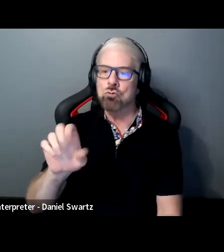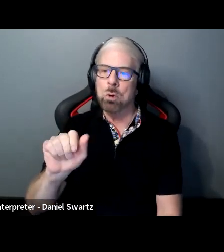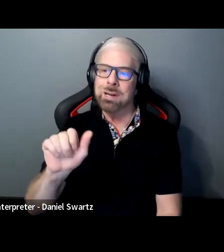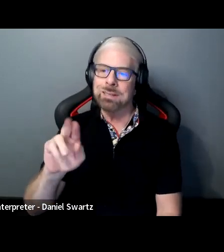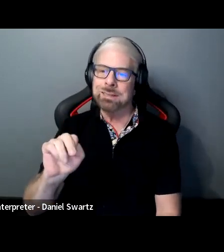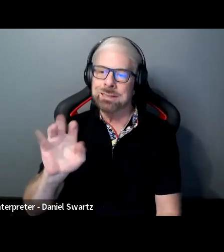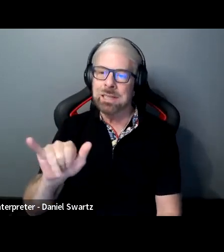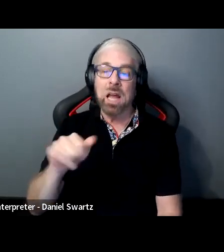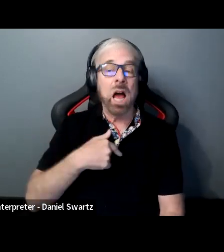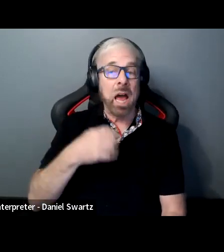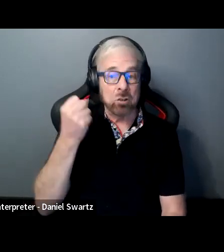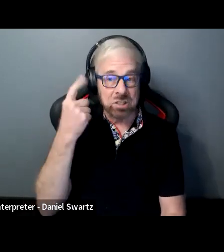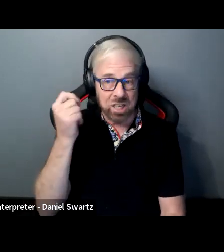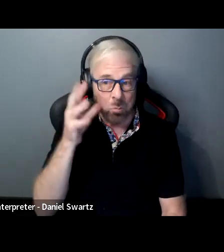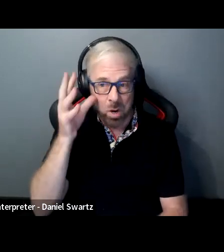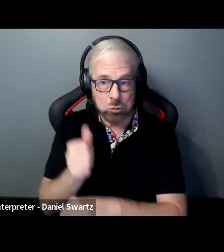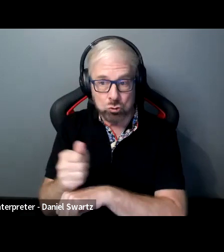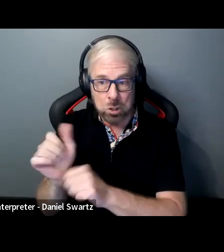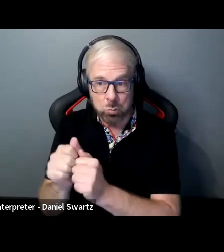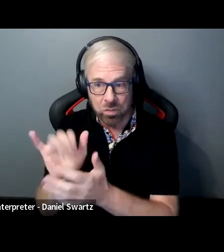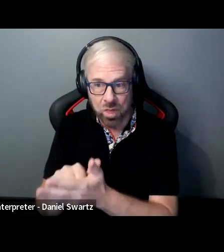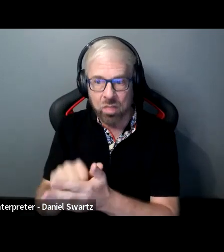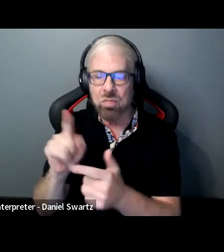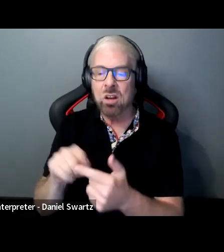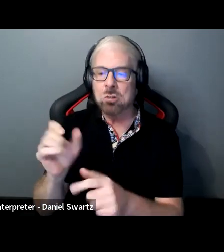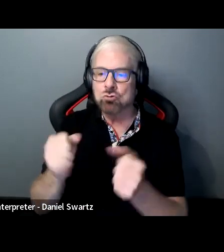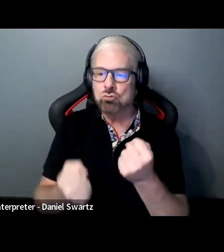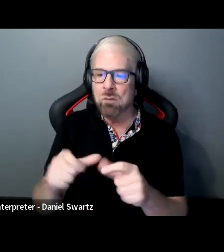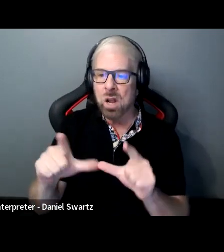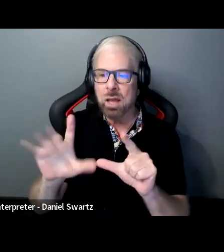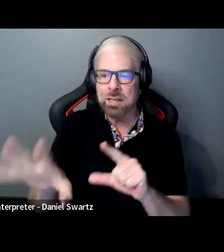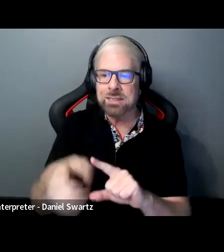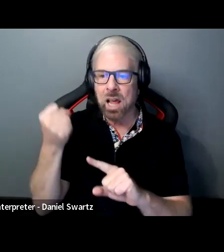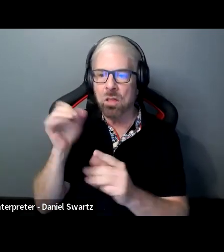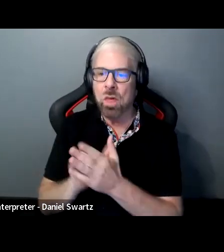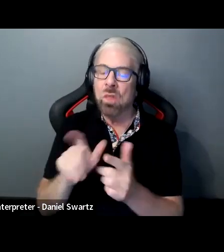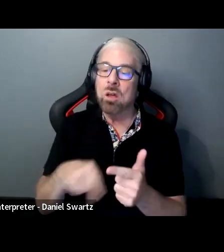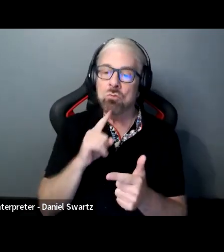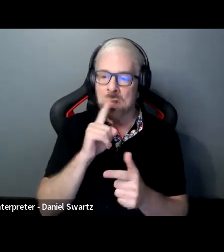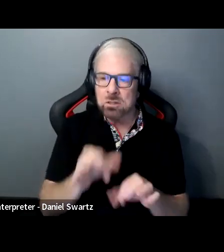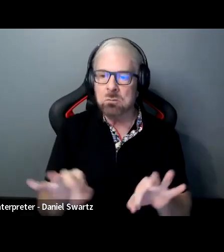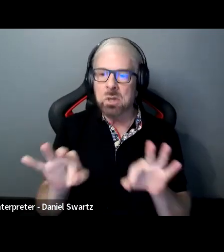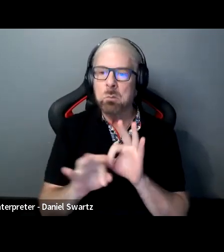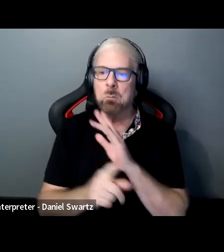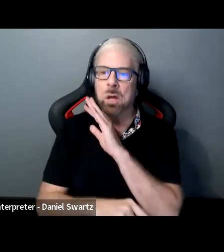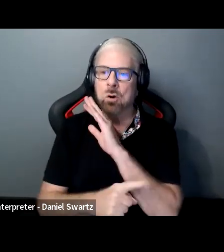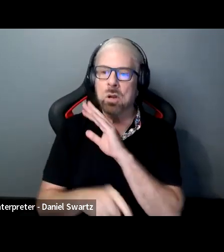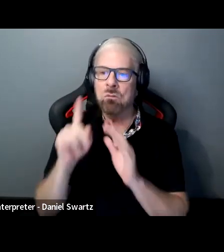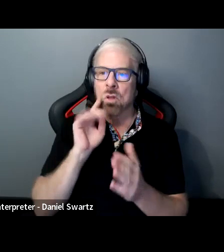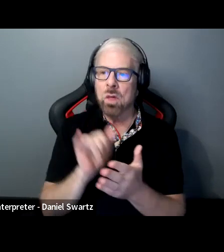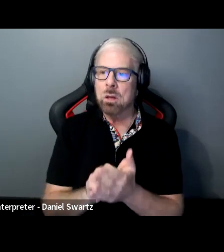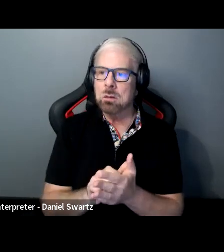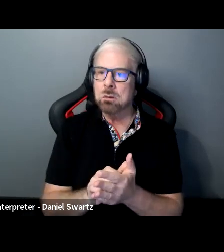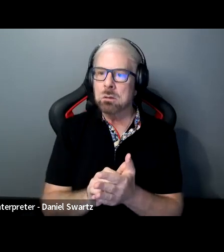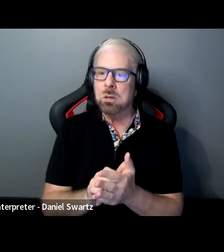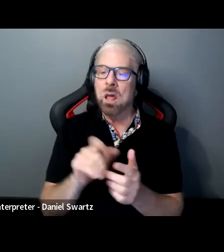a parent is charged with truancy, they can take away their driver's license. So there are some significant penalties with that. So